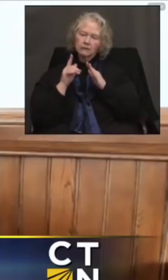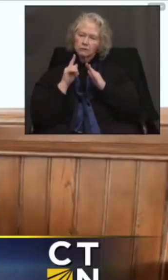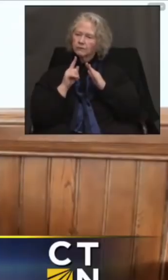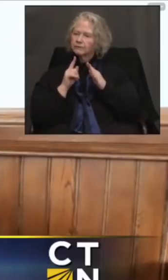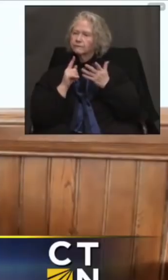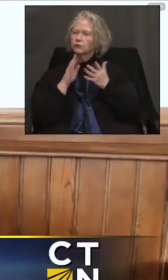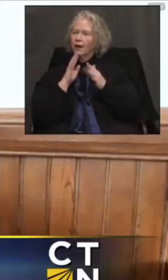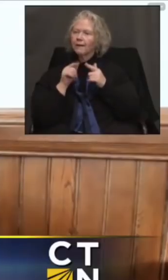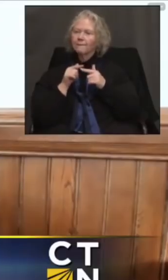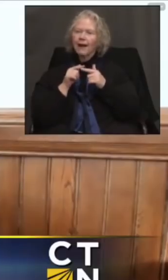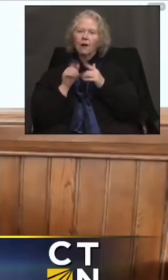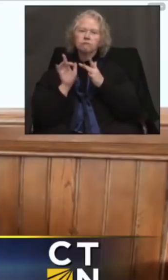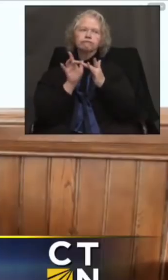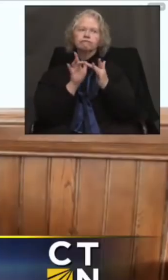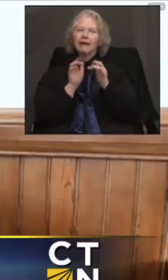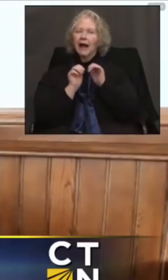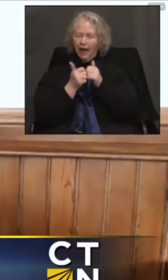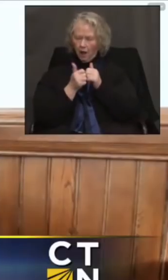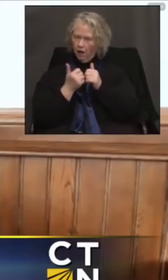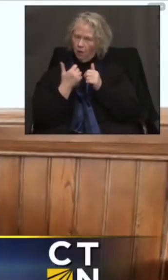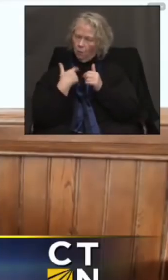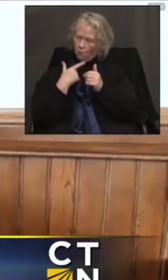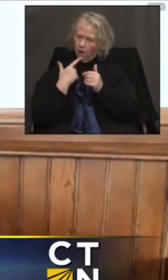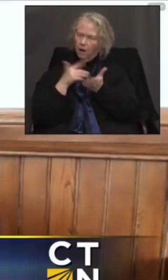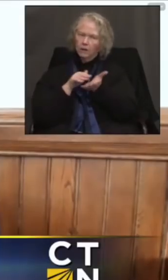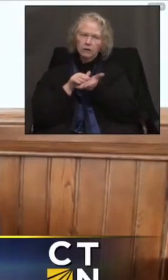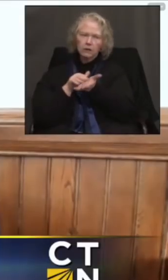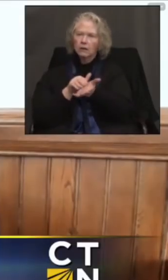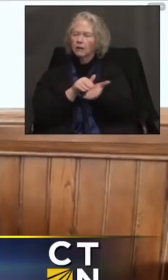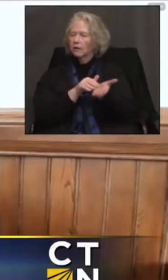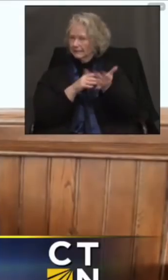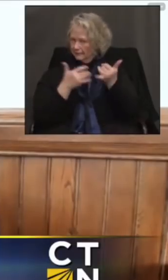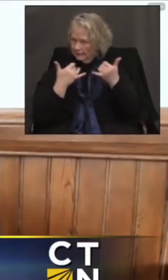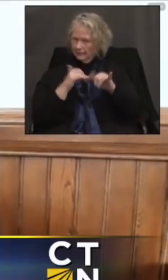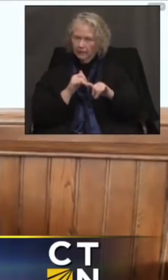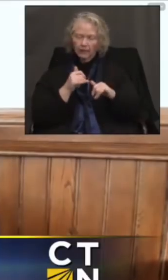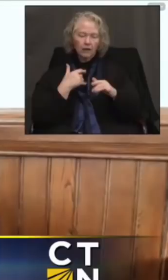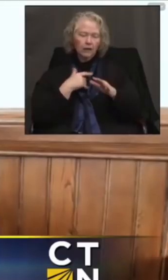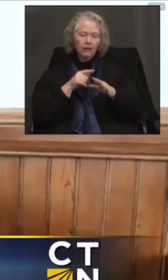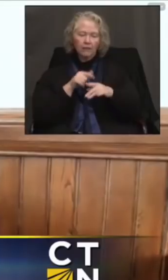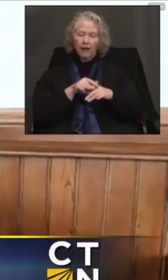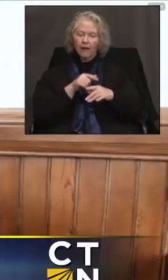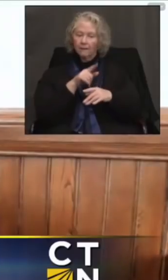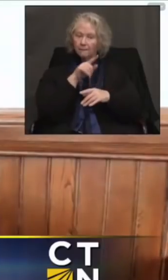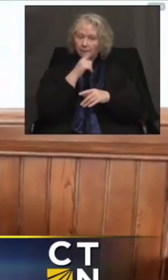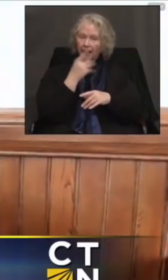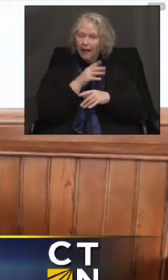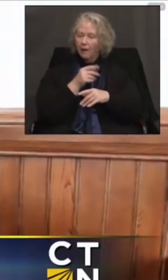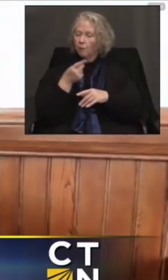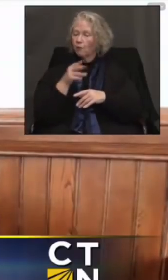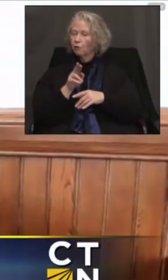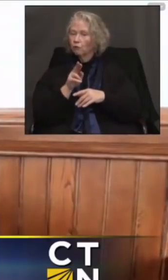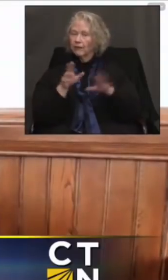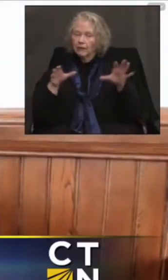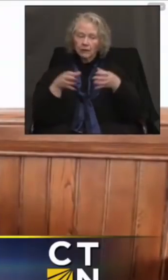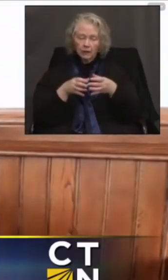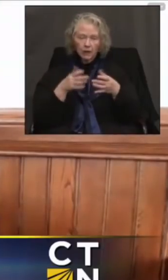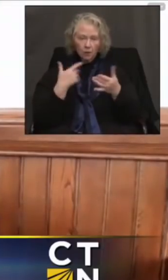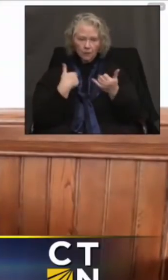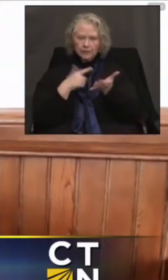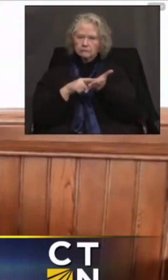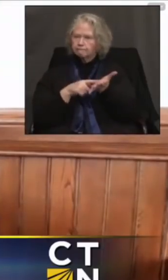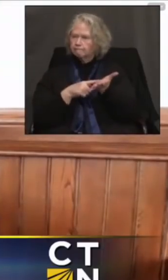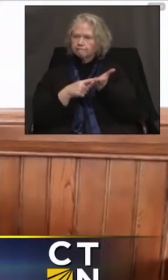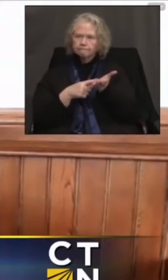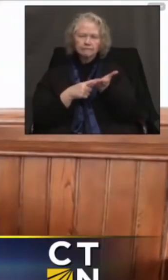plans. And I know that we have continual meetings with the Black Puerto Rican Caucus, as well as other members of the legislature, as we